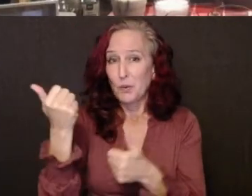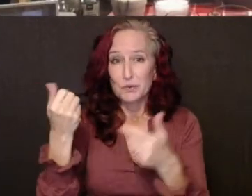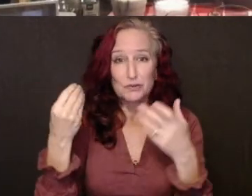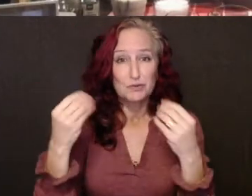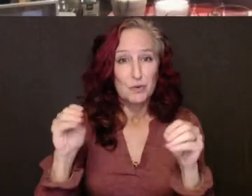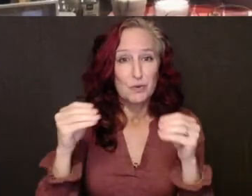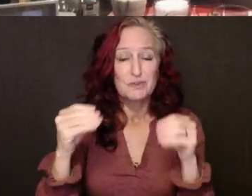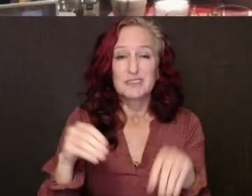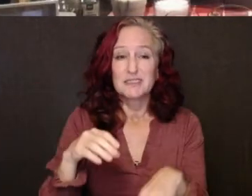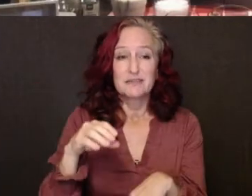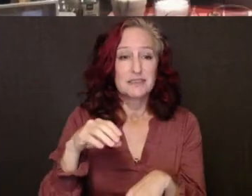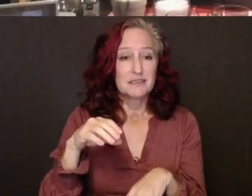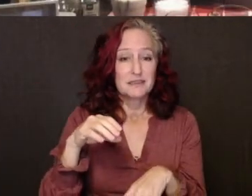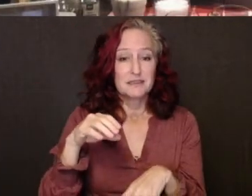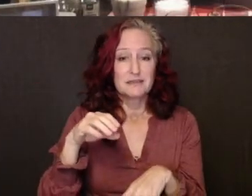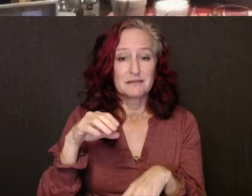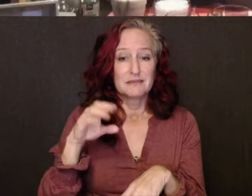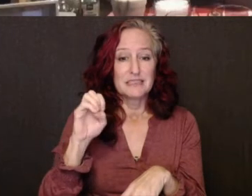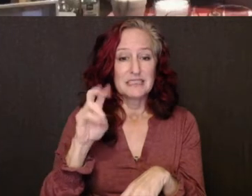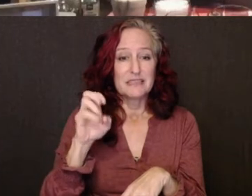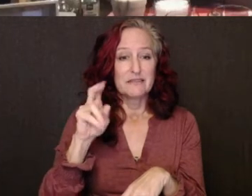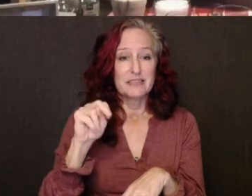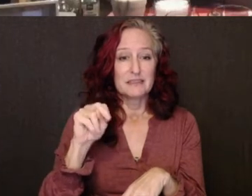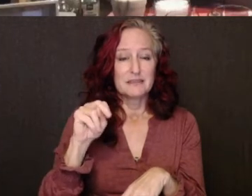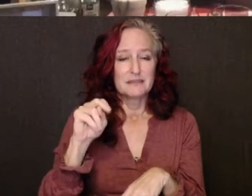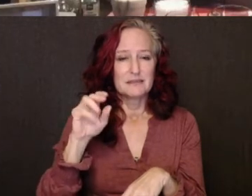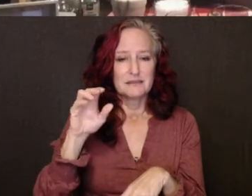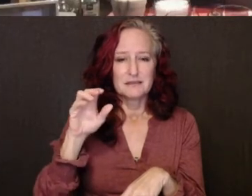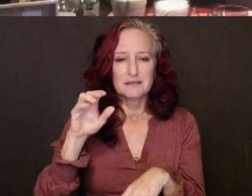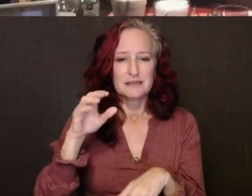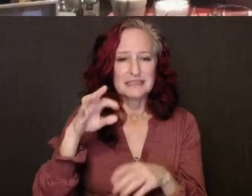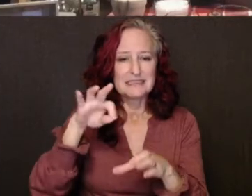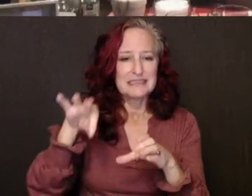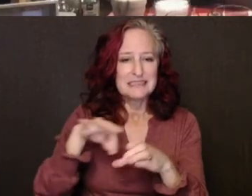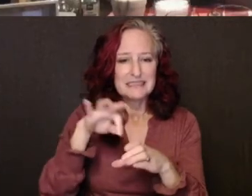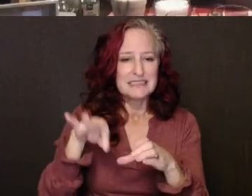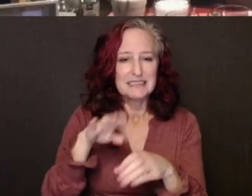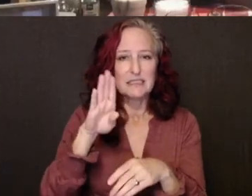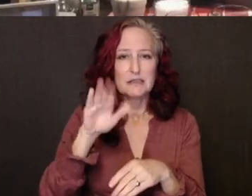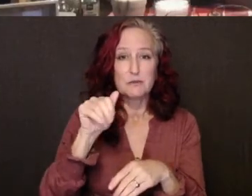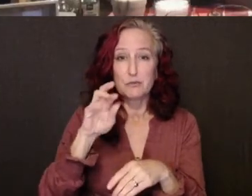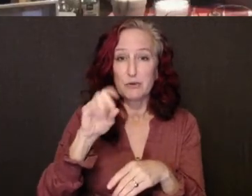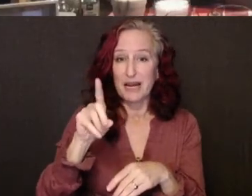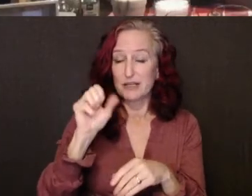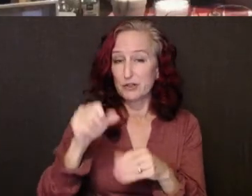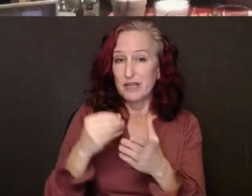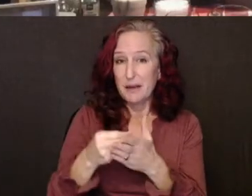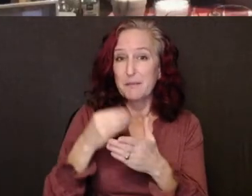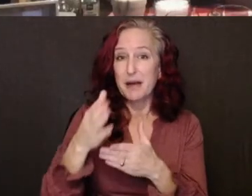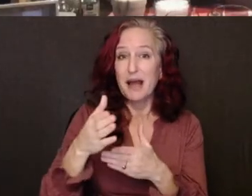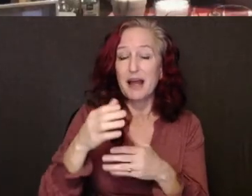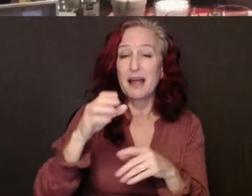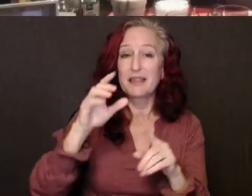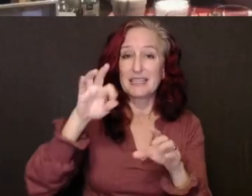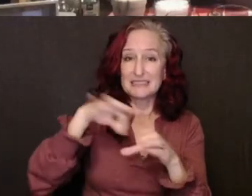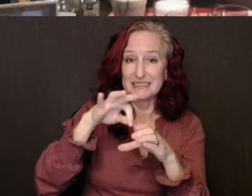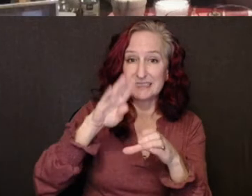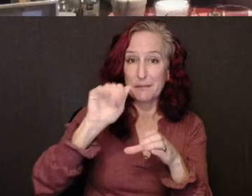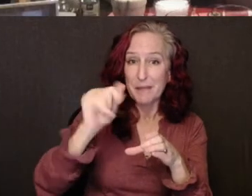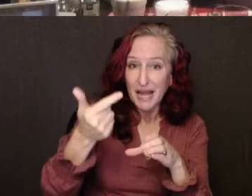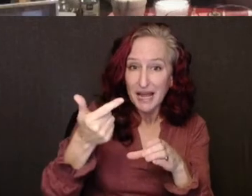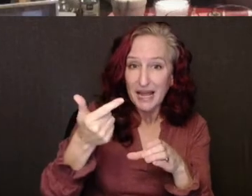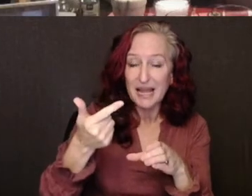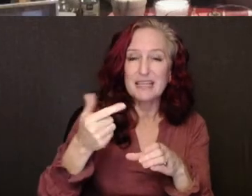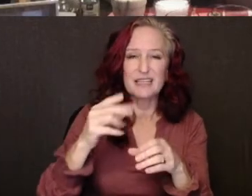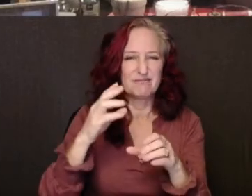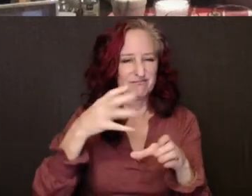So I have one question from Linda, who wants to know where you can buy masala chai powder, and do you have a particular